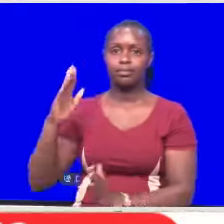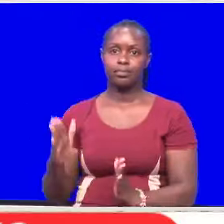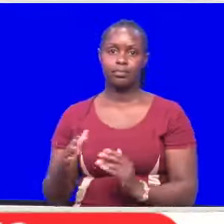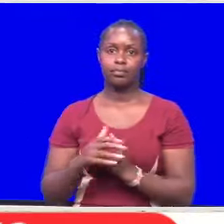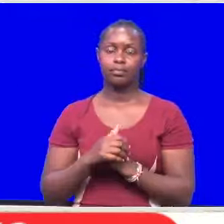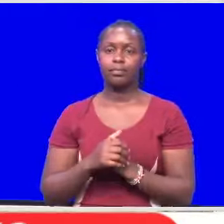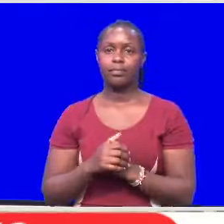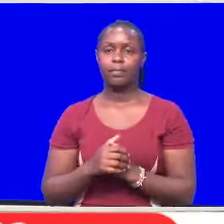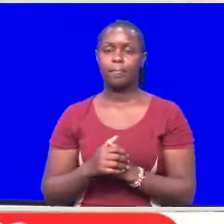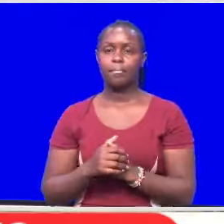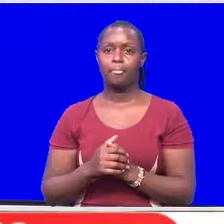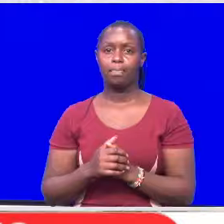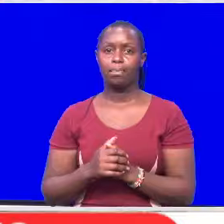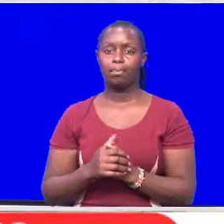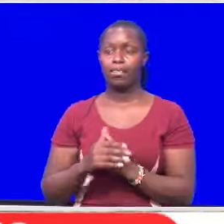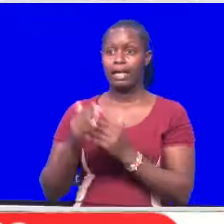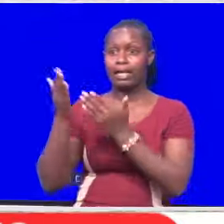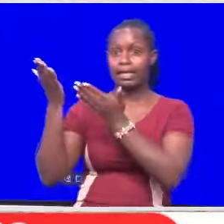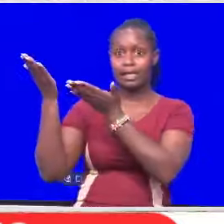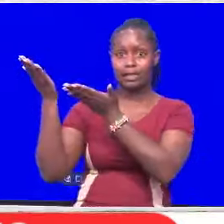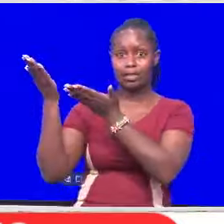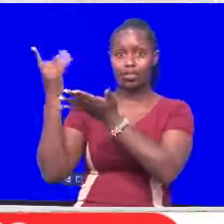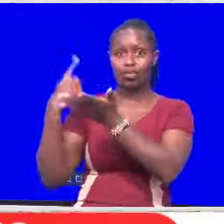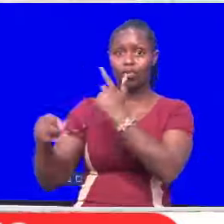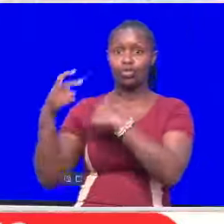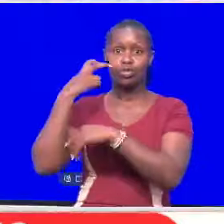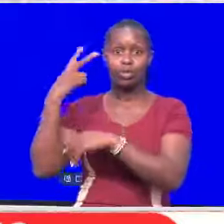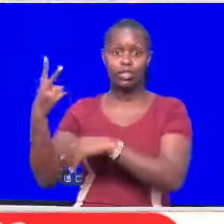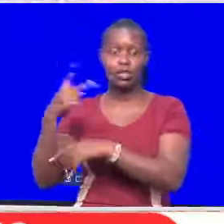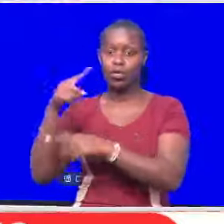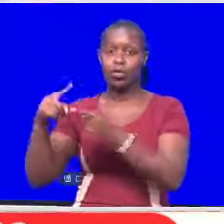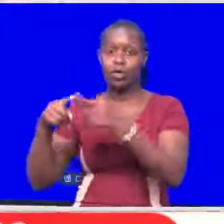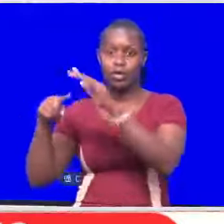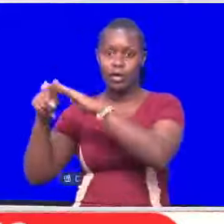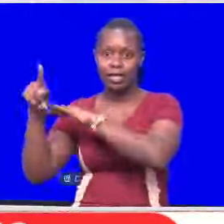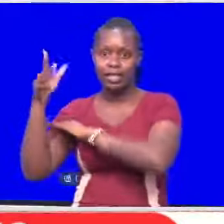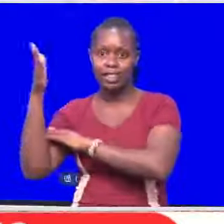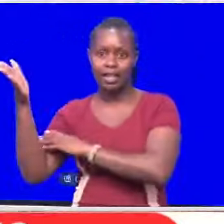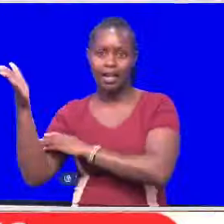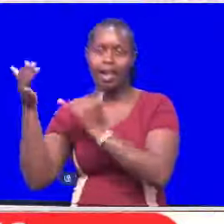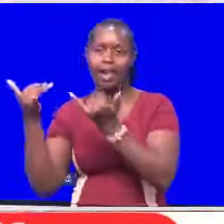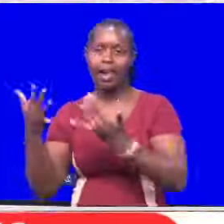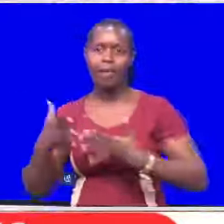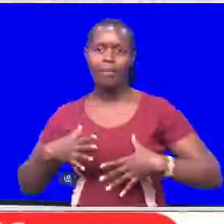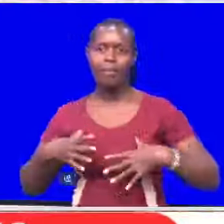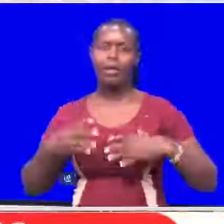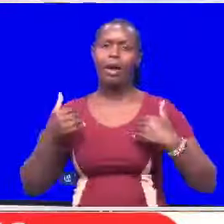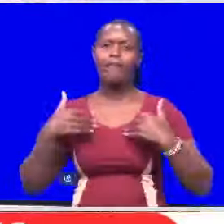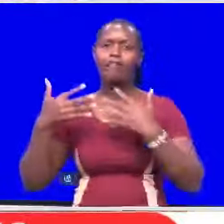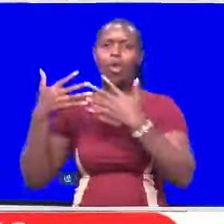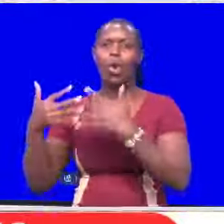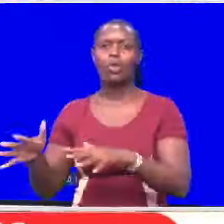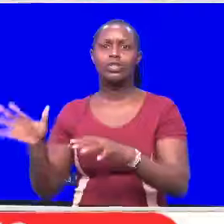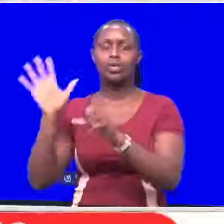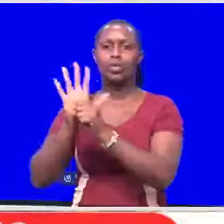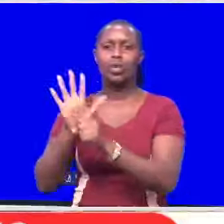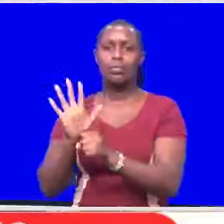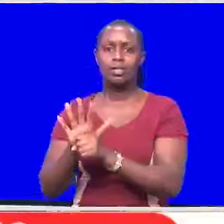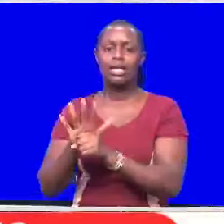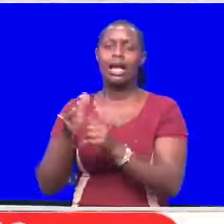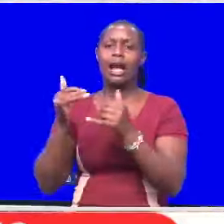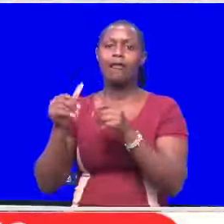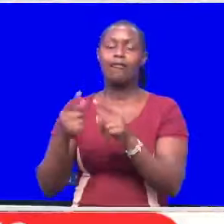This is the exact picture you'll encounter when visiting Mukuruka Rube. Residents are now counting losses following yesterday's and today's